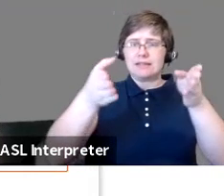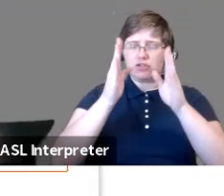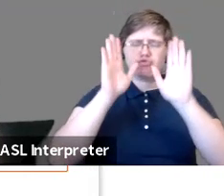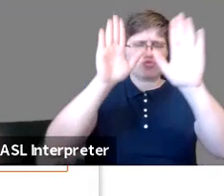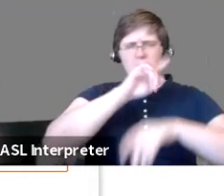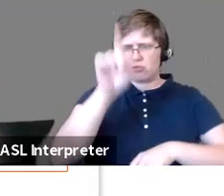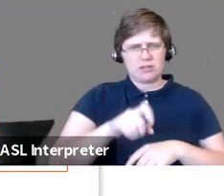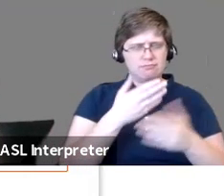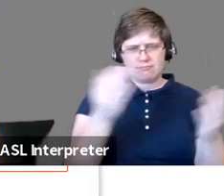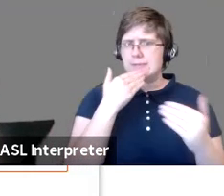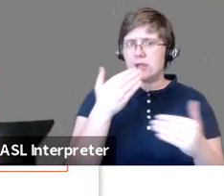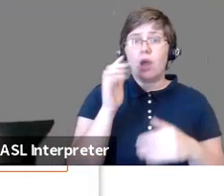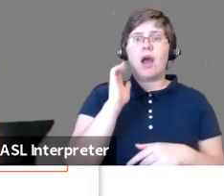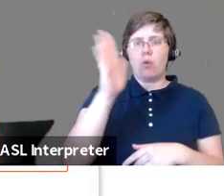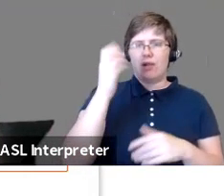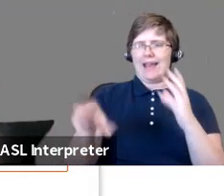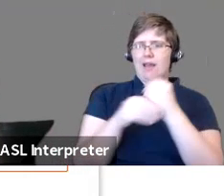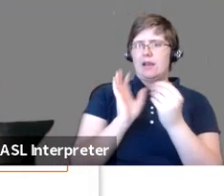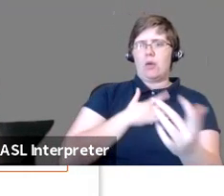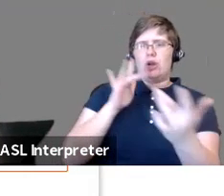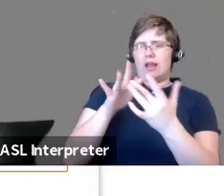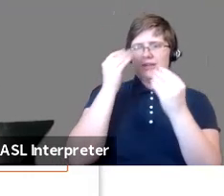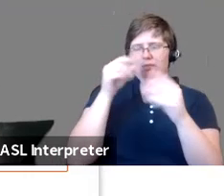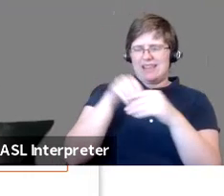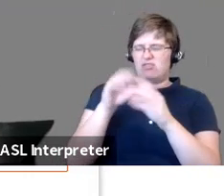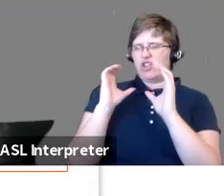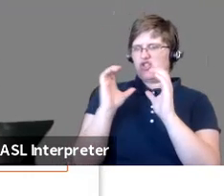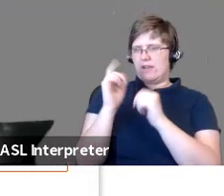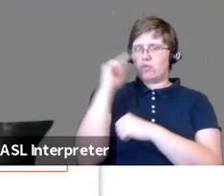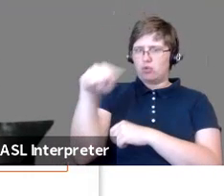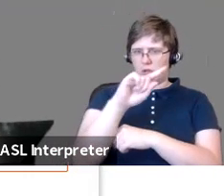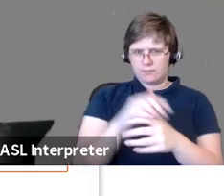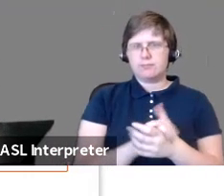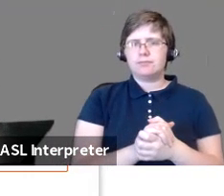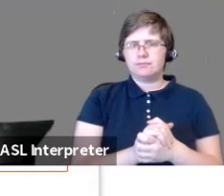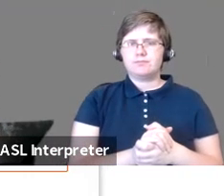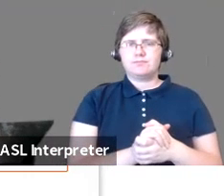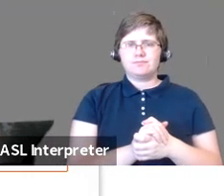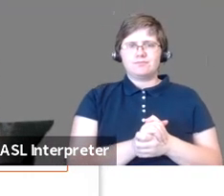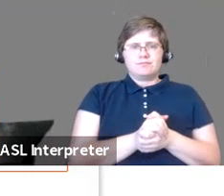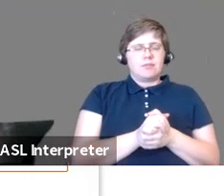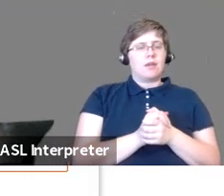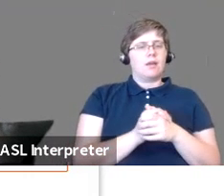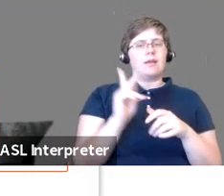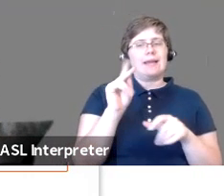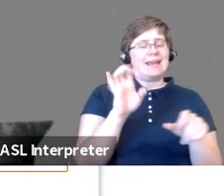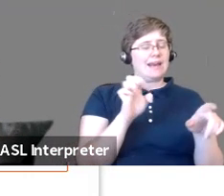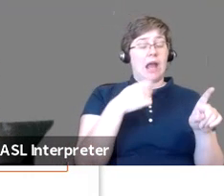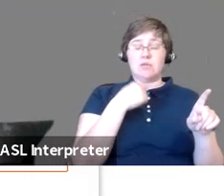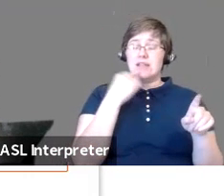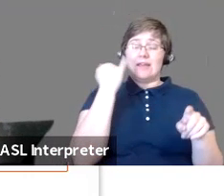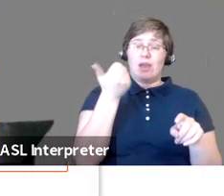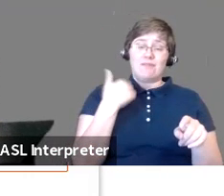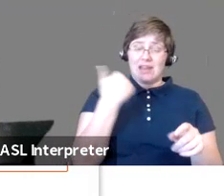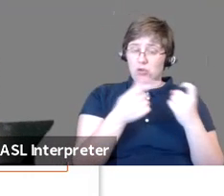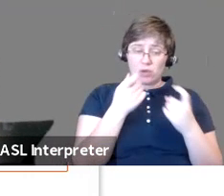you. And I will put our contact information in the chat here for you, Patty. And I would say if you do have questions for